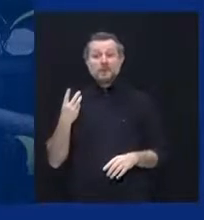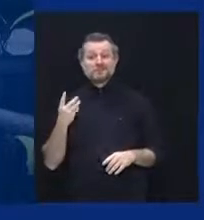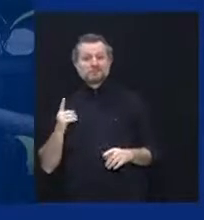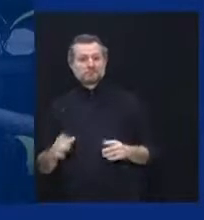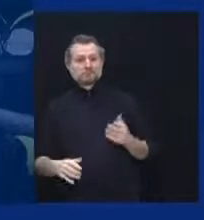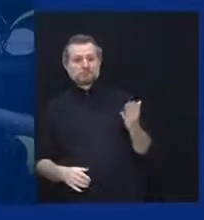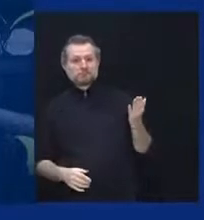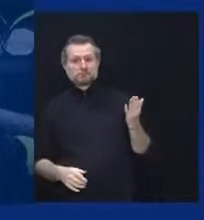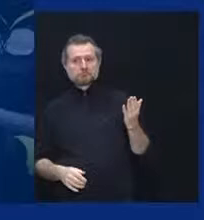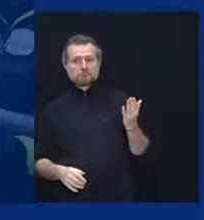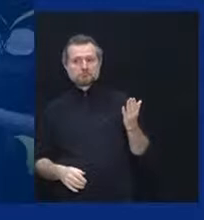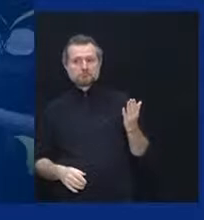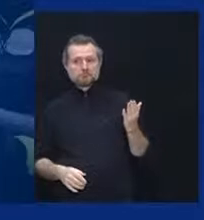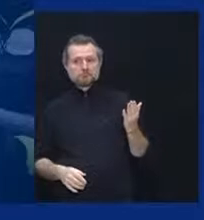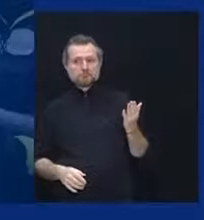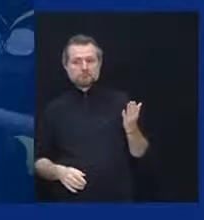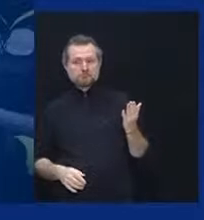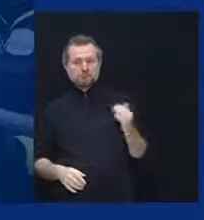just happen